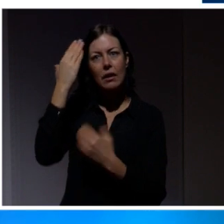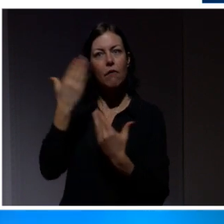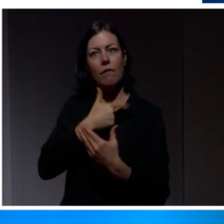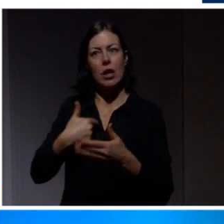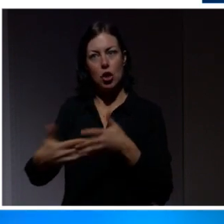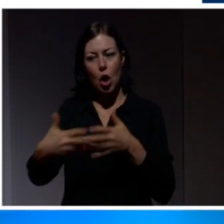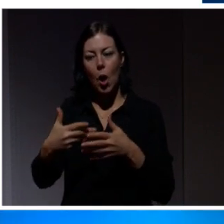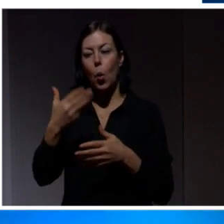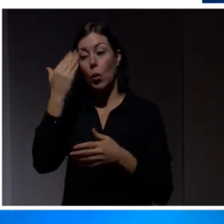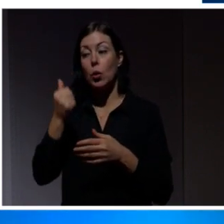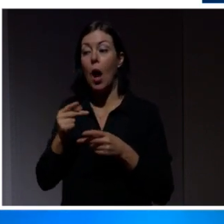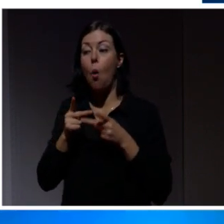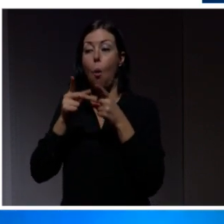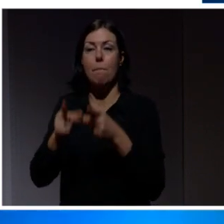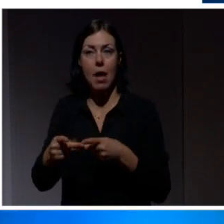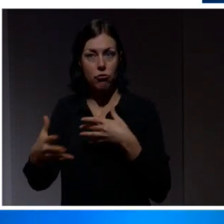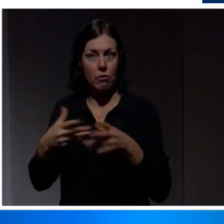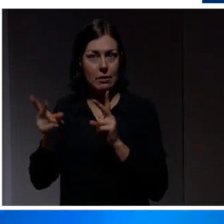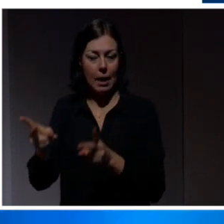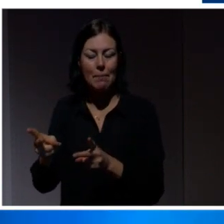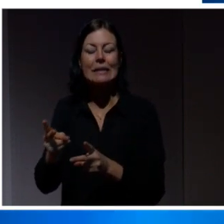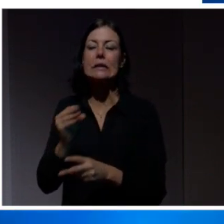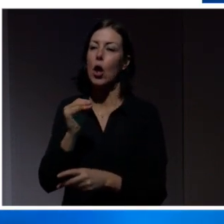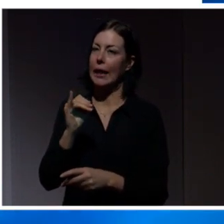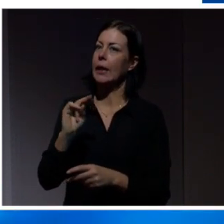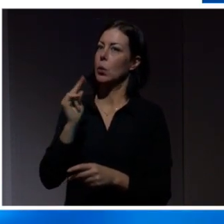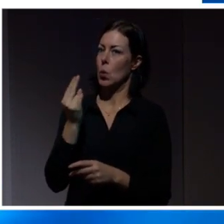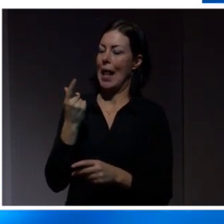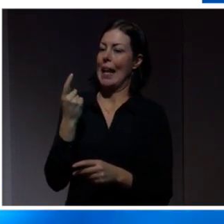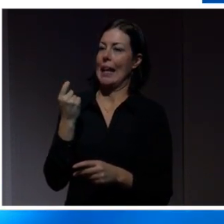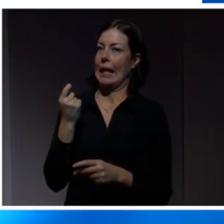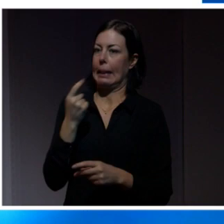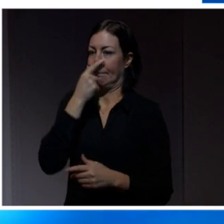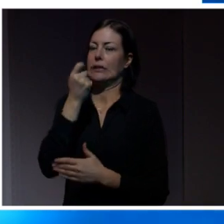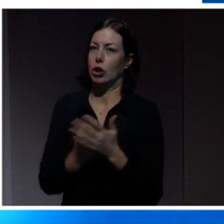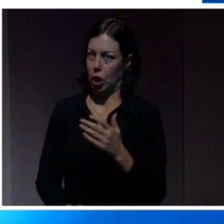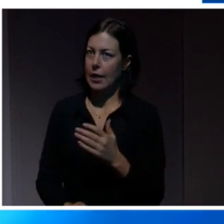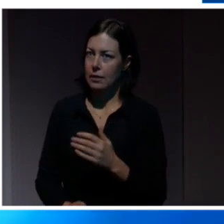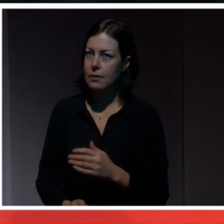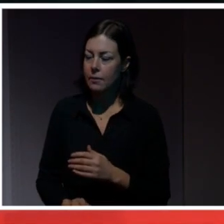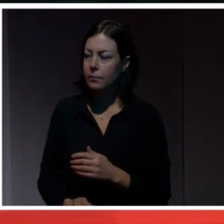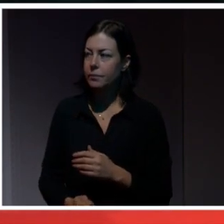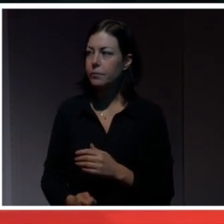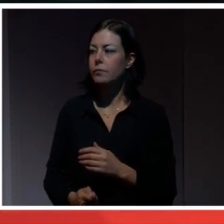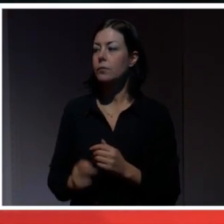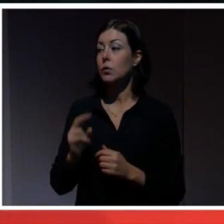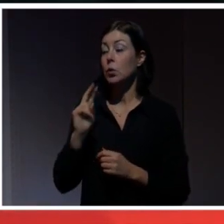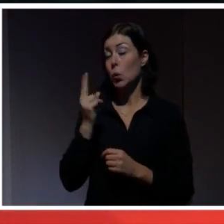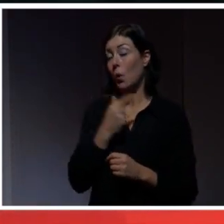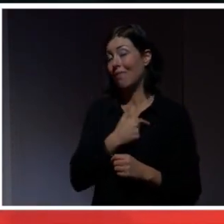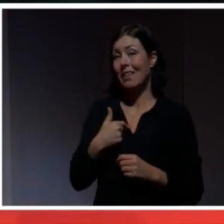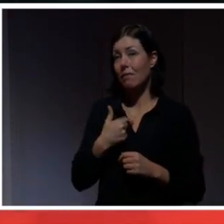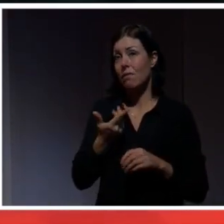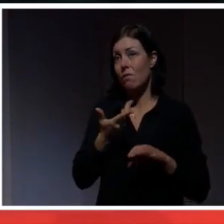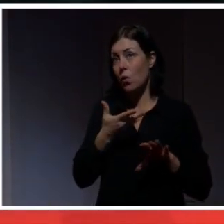reproduce what we're doing. And right now, AI falls a little bit short on these two things. So right now, we still